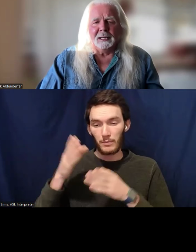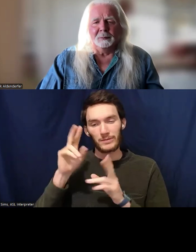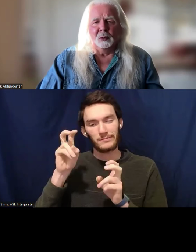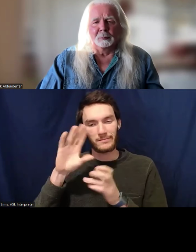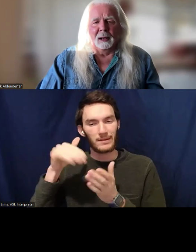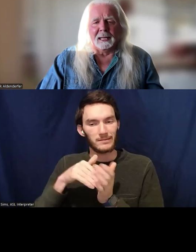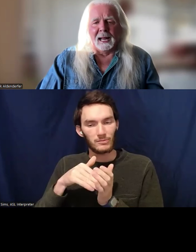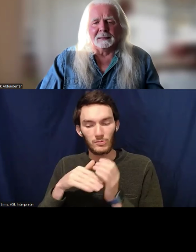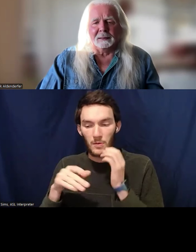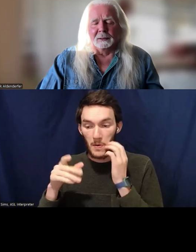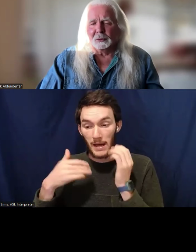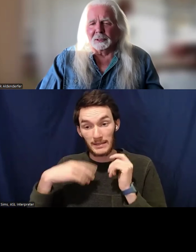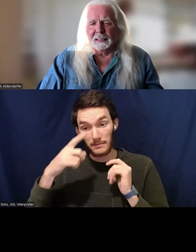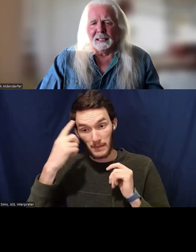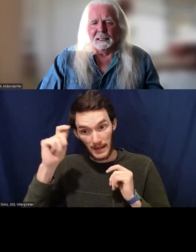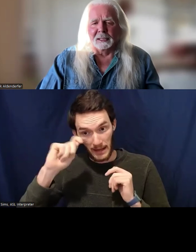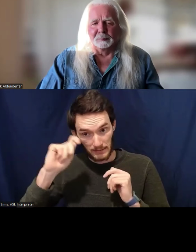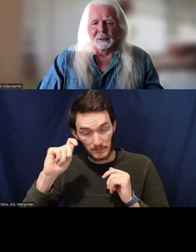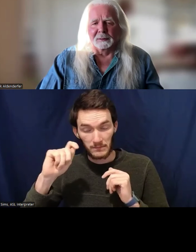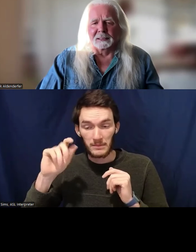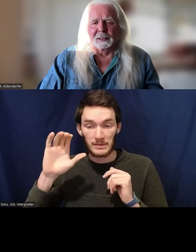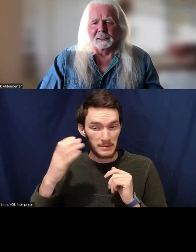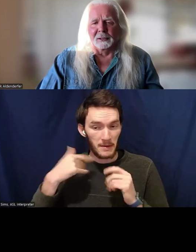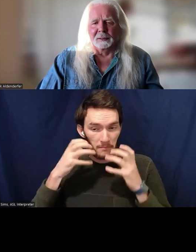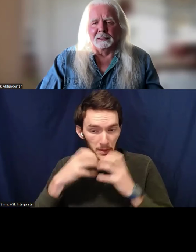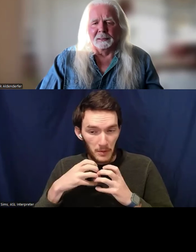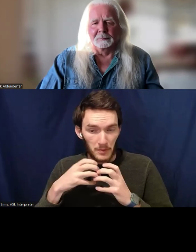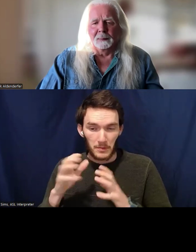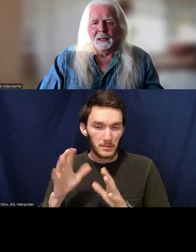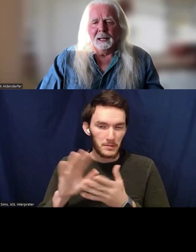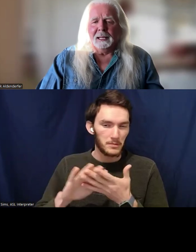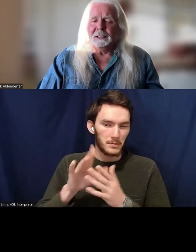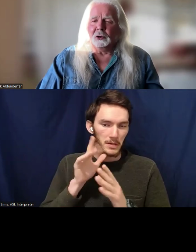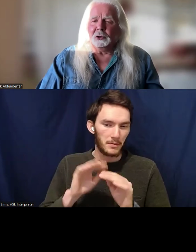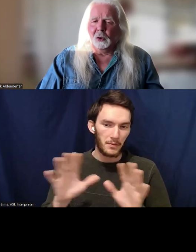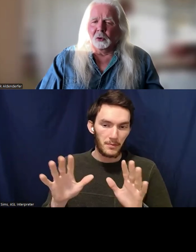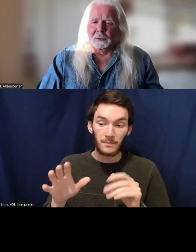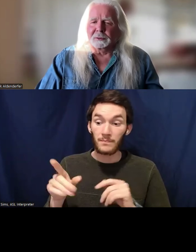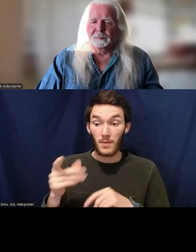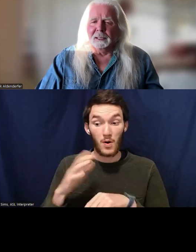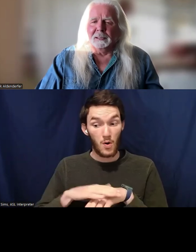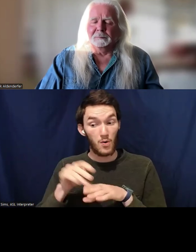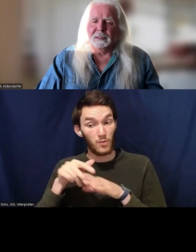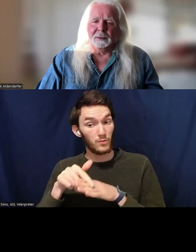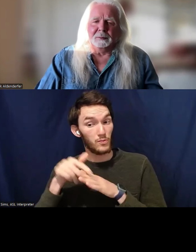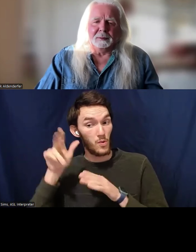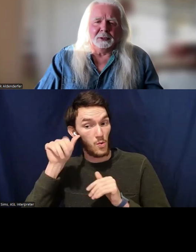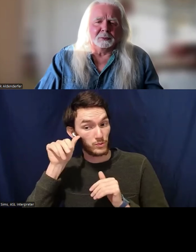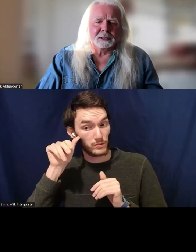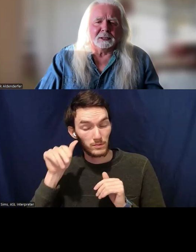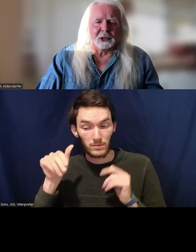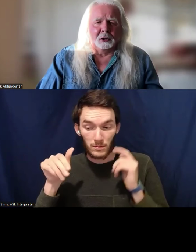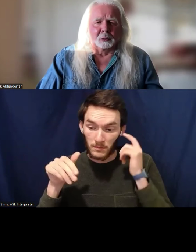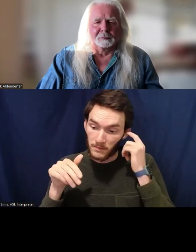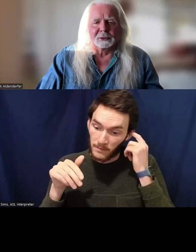see him with a black hat. He looks like he has a beard. That's not entirely clear. He's on a horse. And, you don't